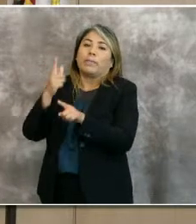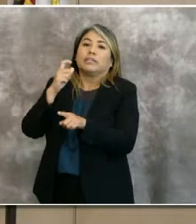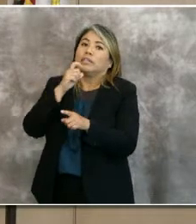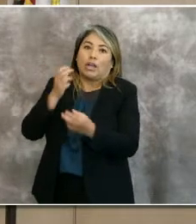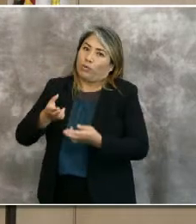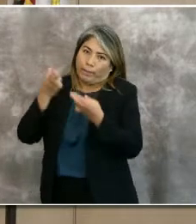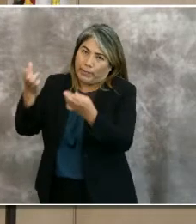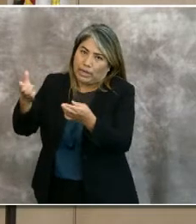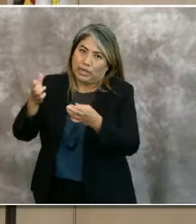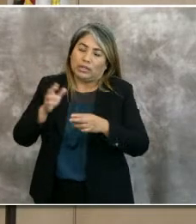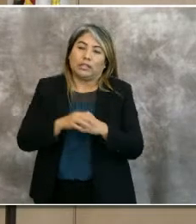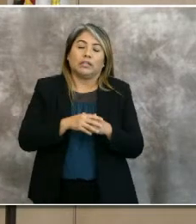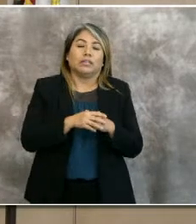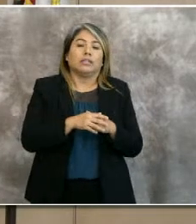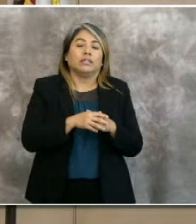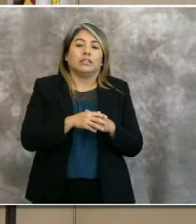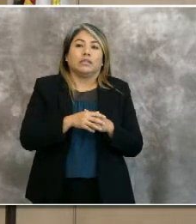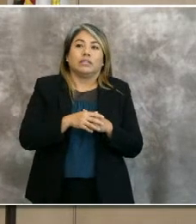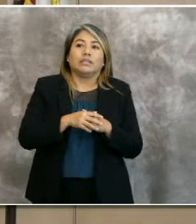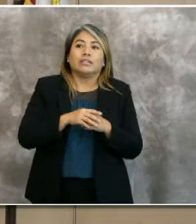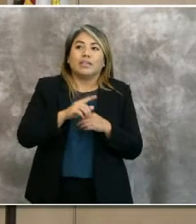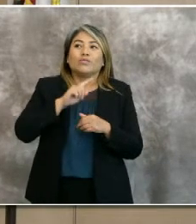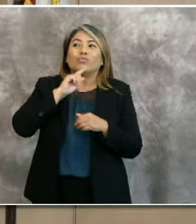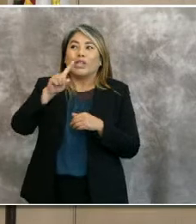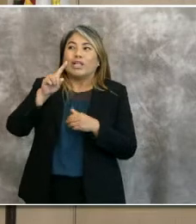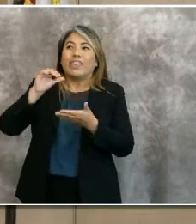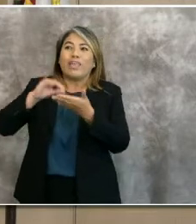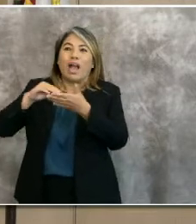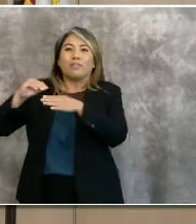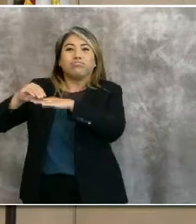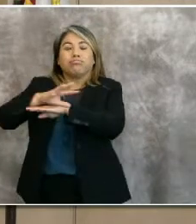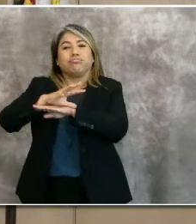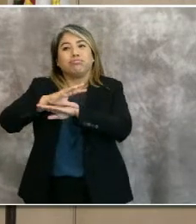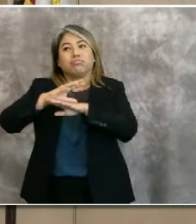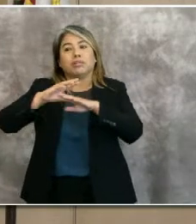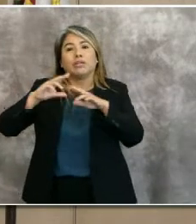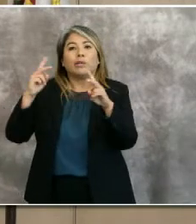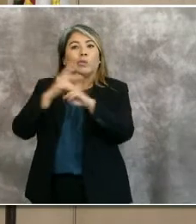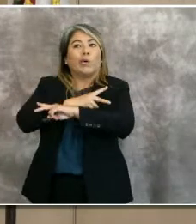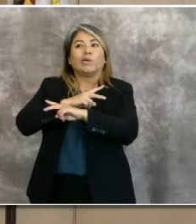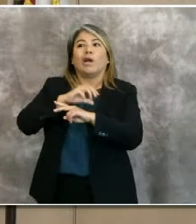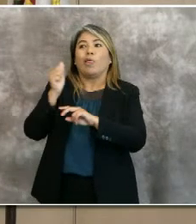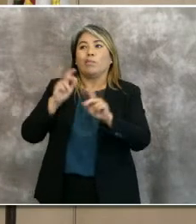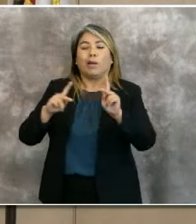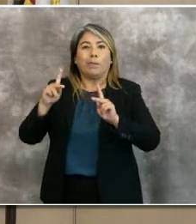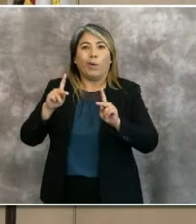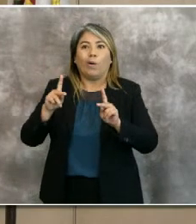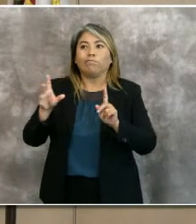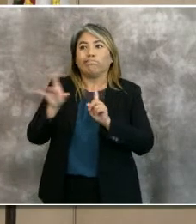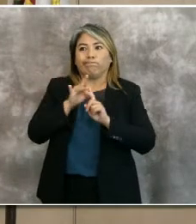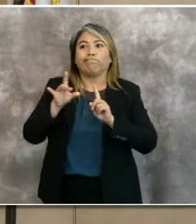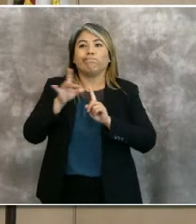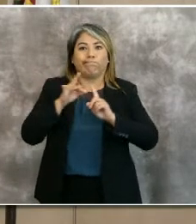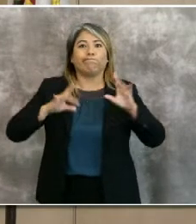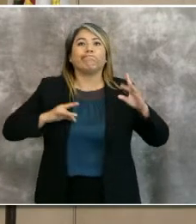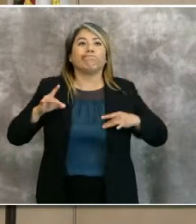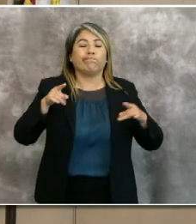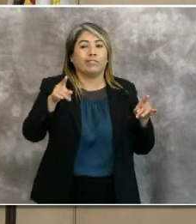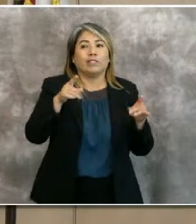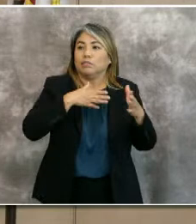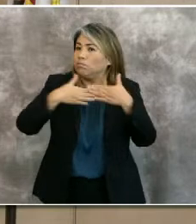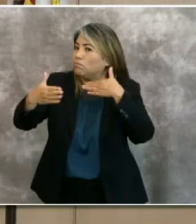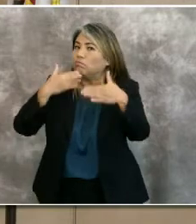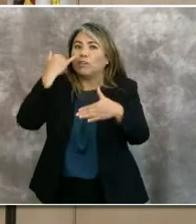recommended. It really does contribute to others having the potential to be infected, regardless of it